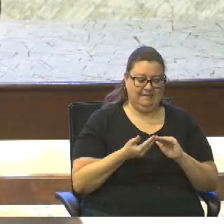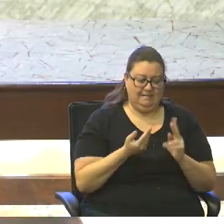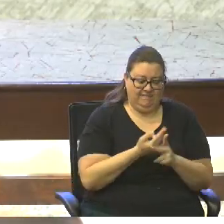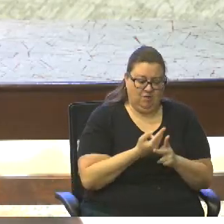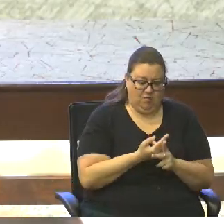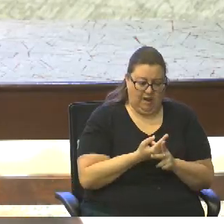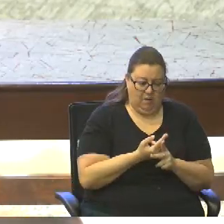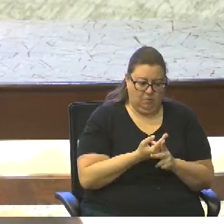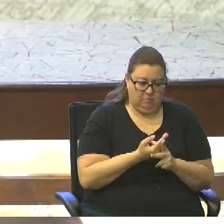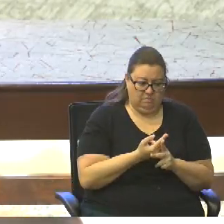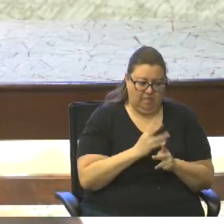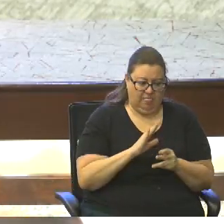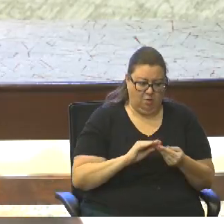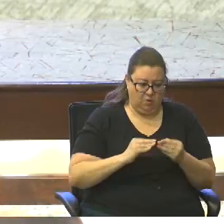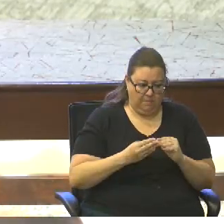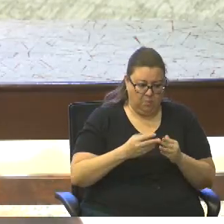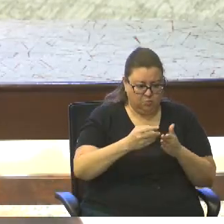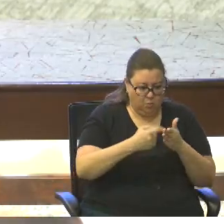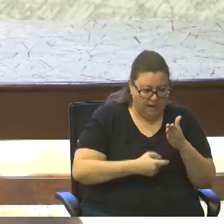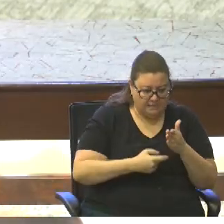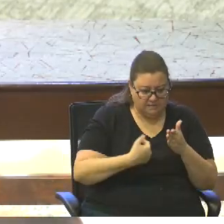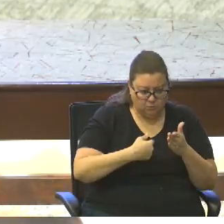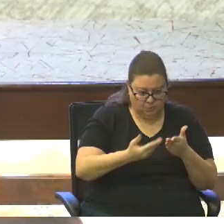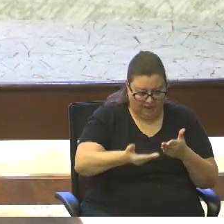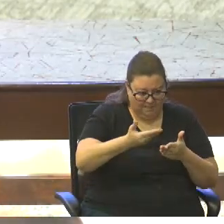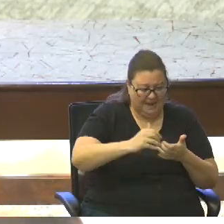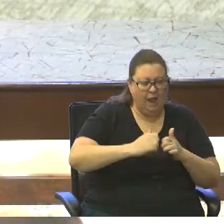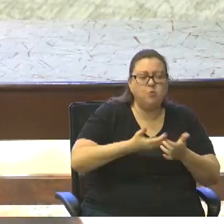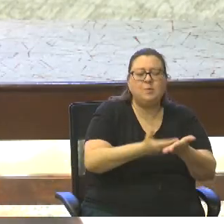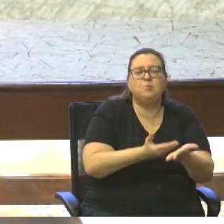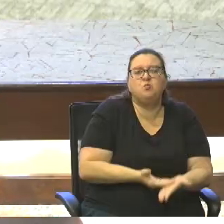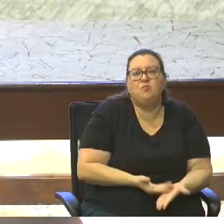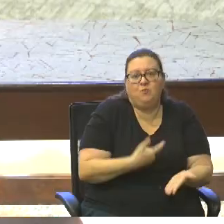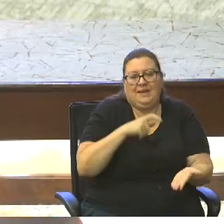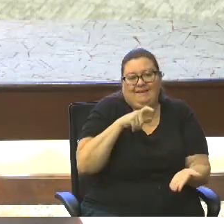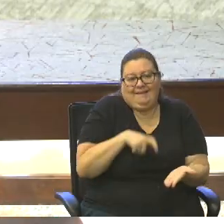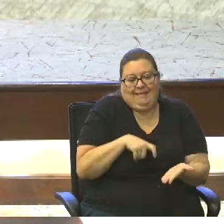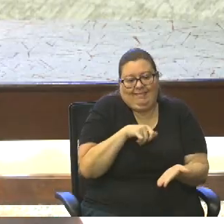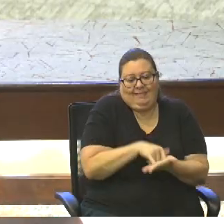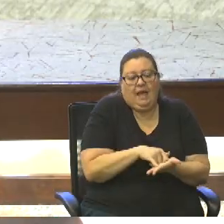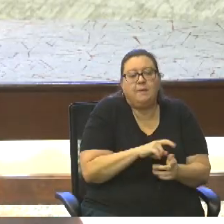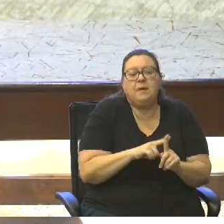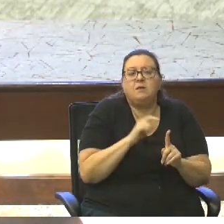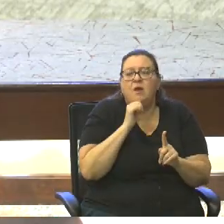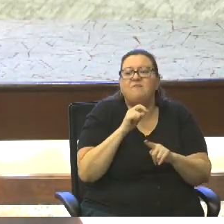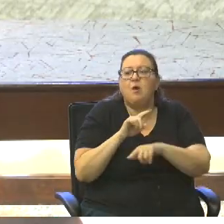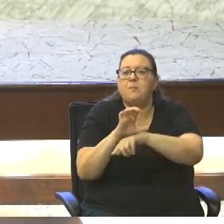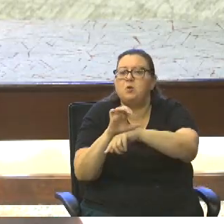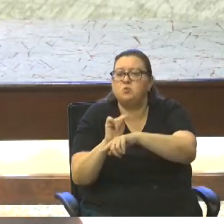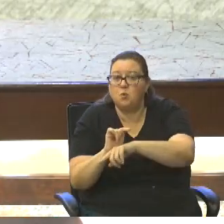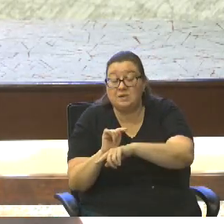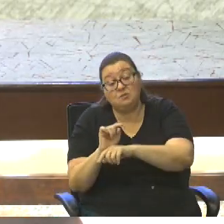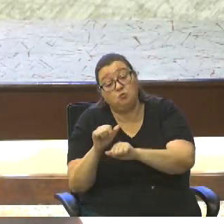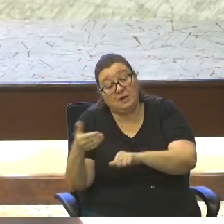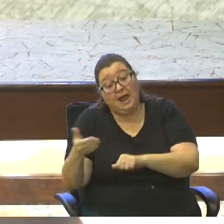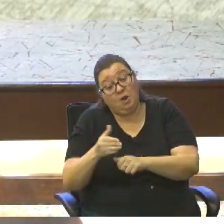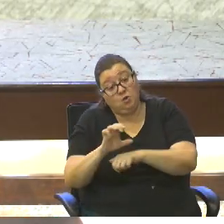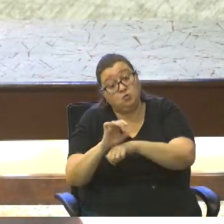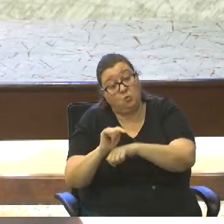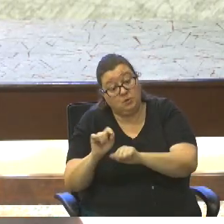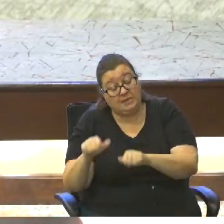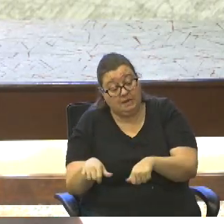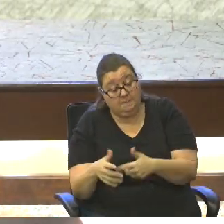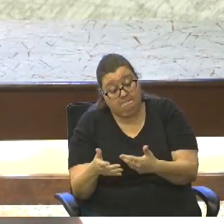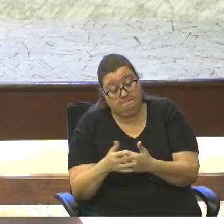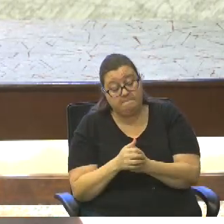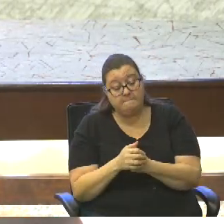the numbers that they're bringing forward and recommending. Not that the numbers from a consultant won't also be questioned, because they certainly can be.